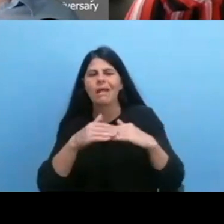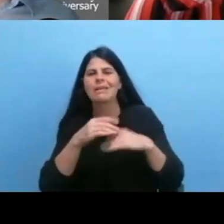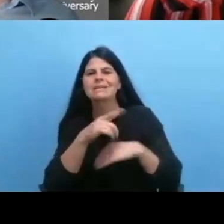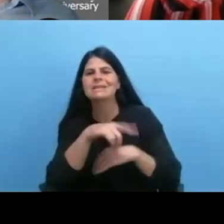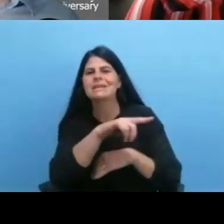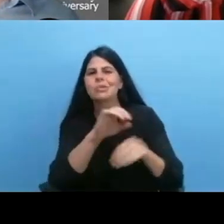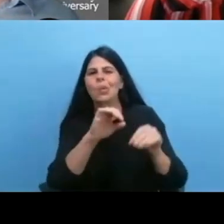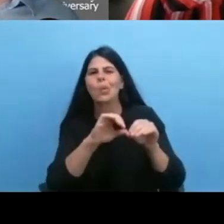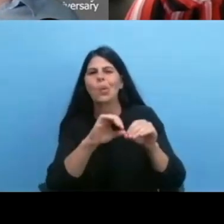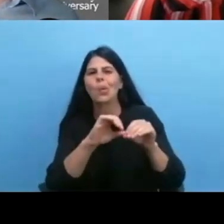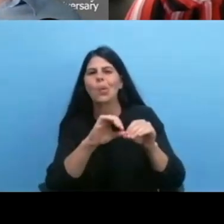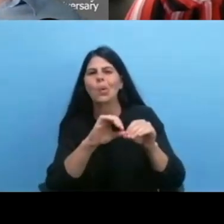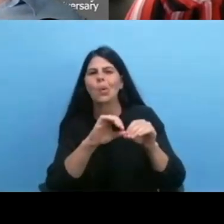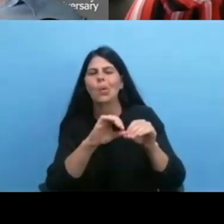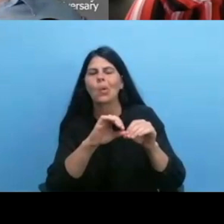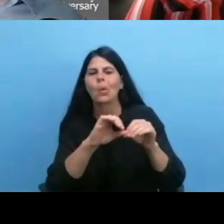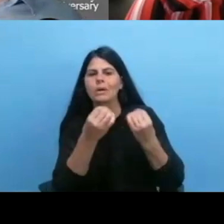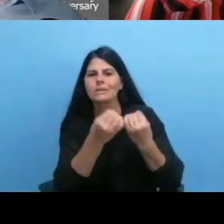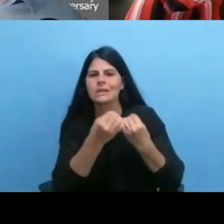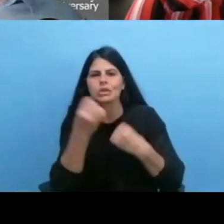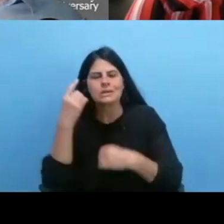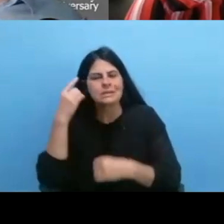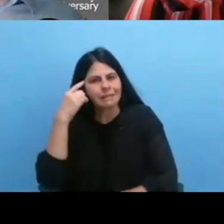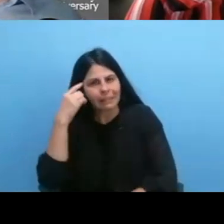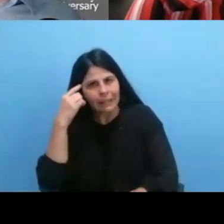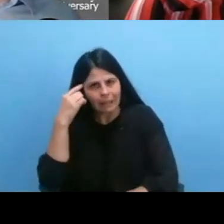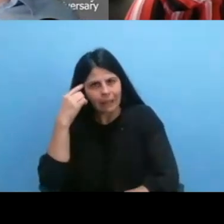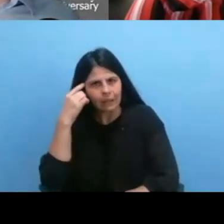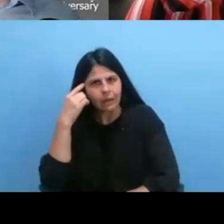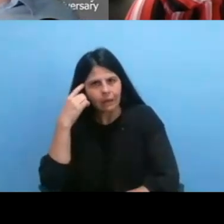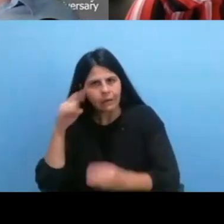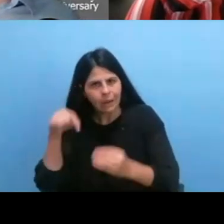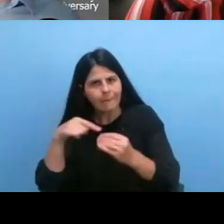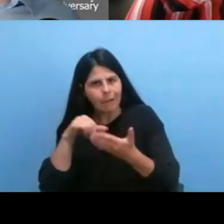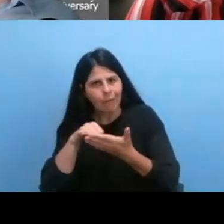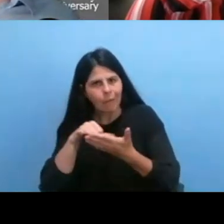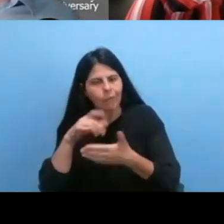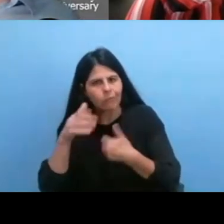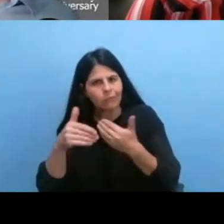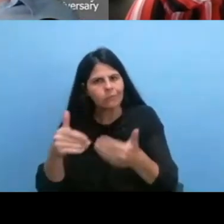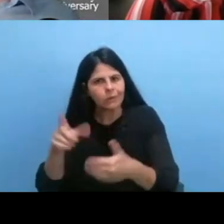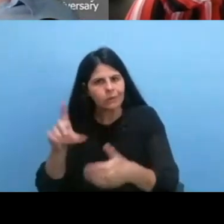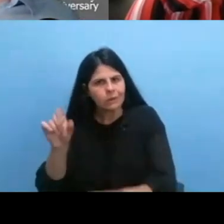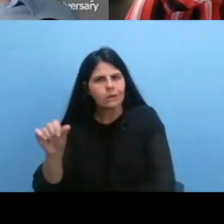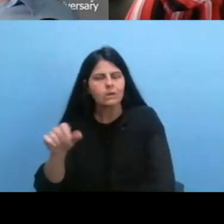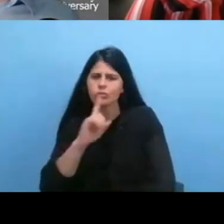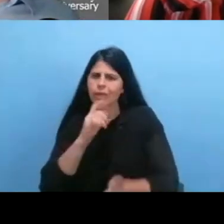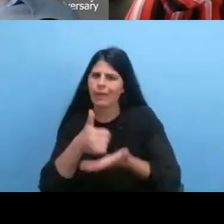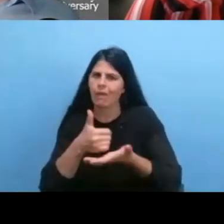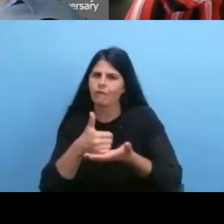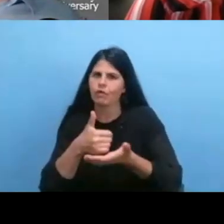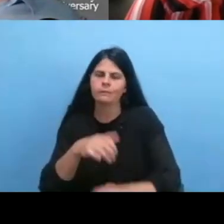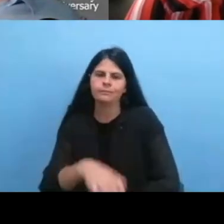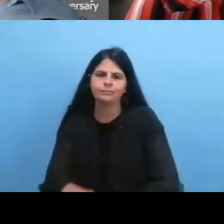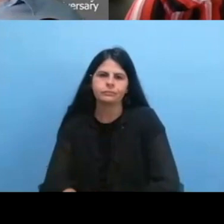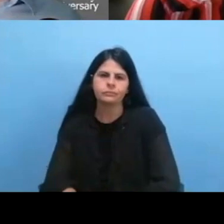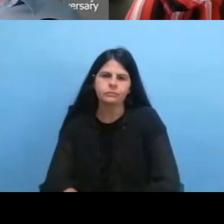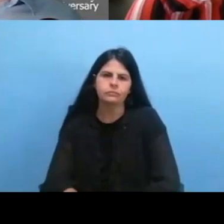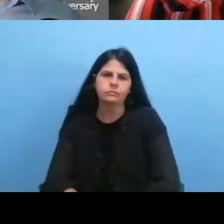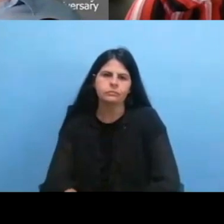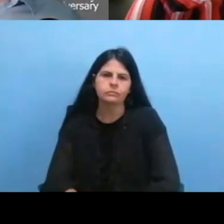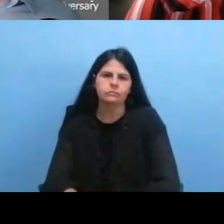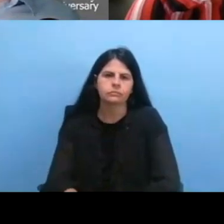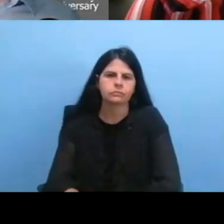think is helpful. And also, not to, I think the key thing